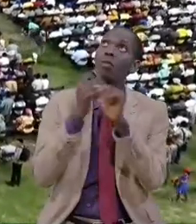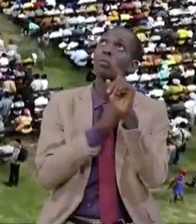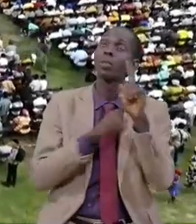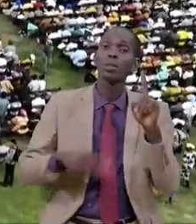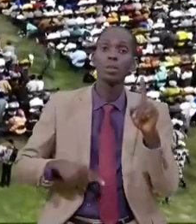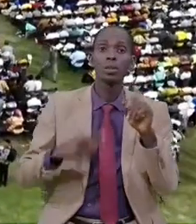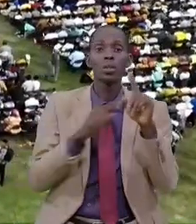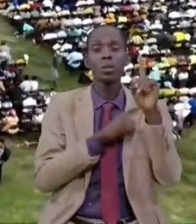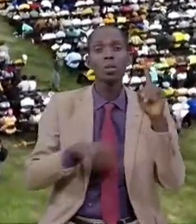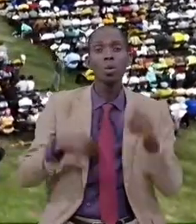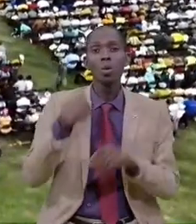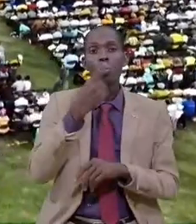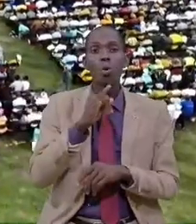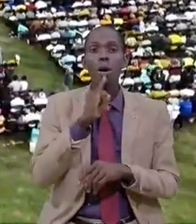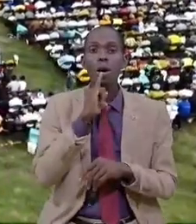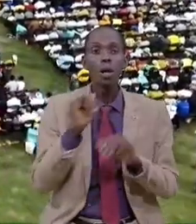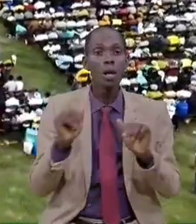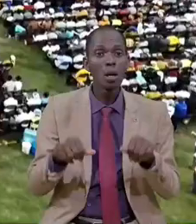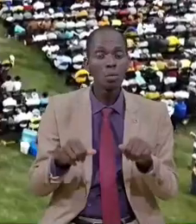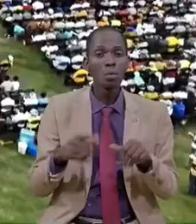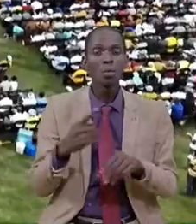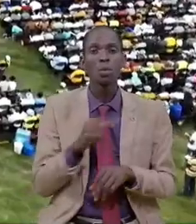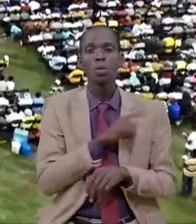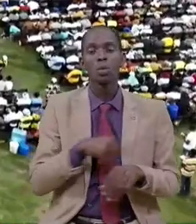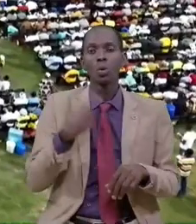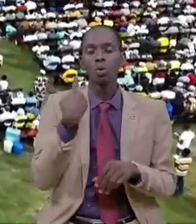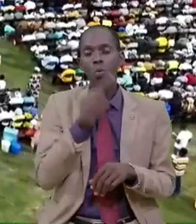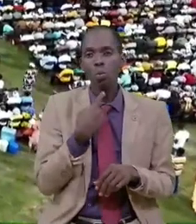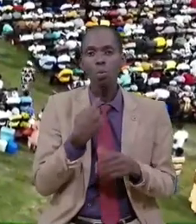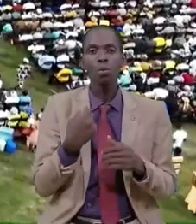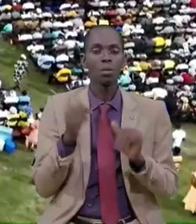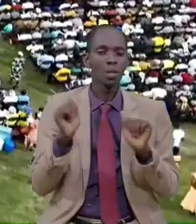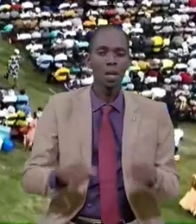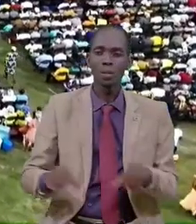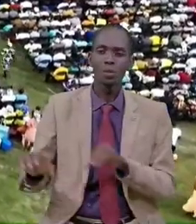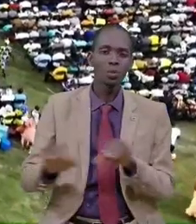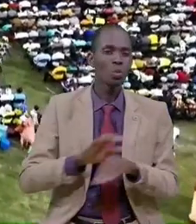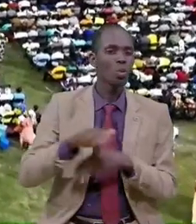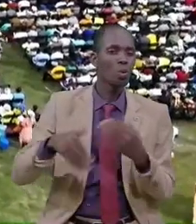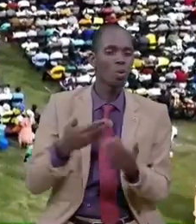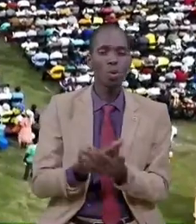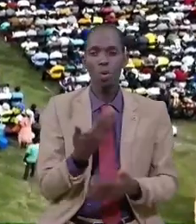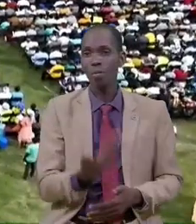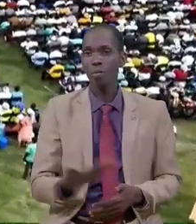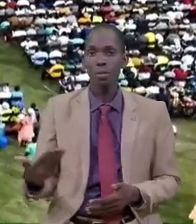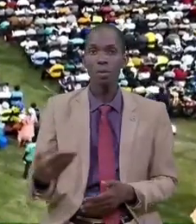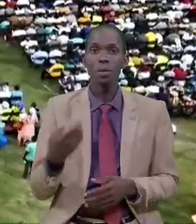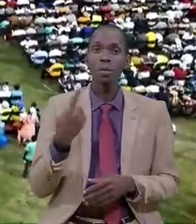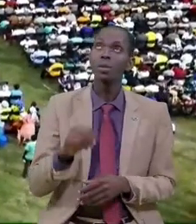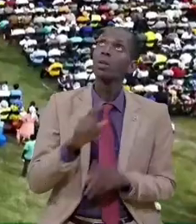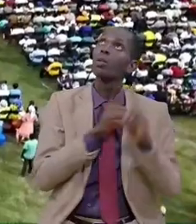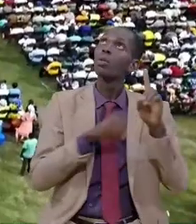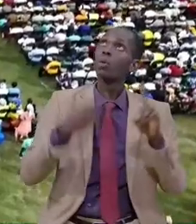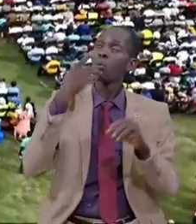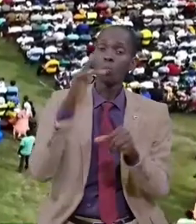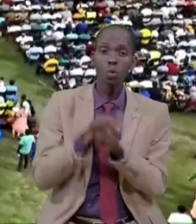able. The Lord who can do all things. And the Lord who has promised you that if you come, he